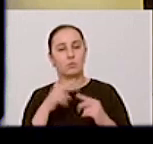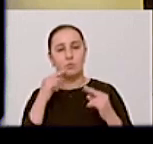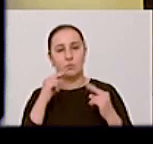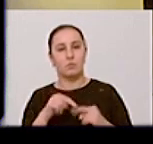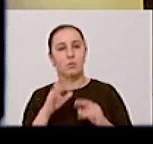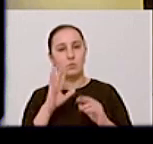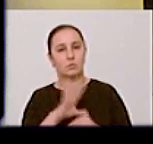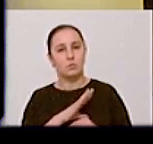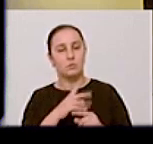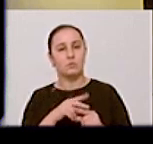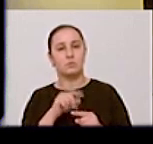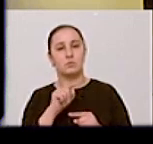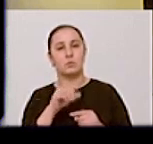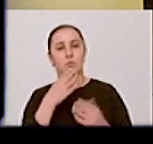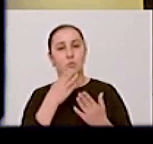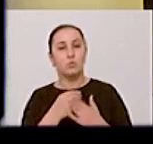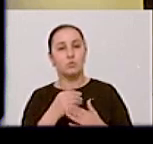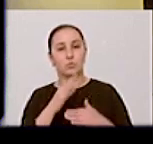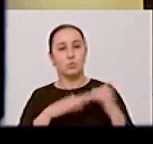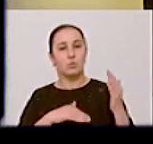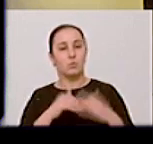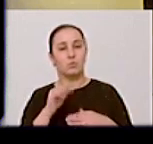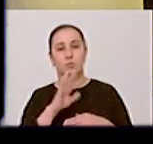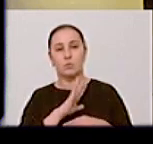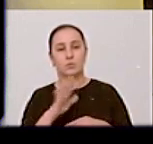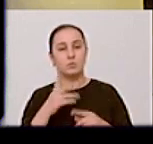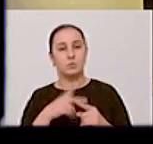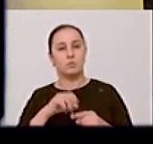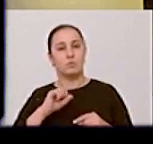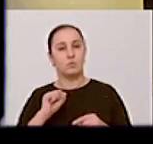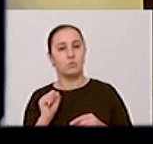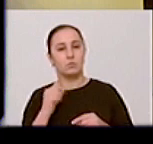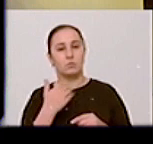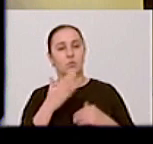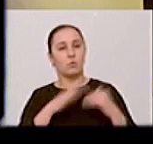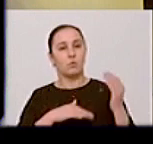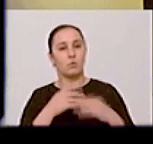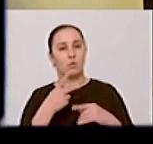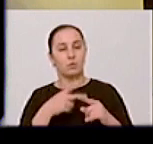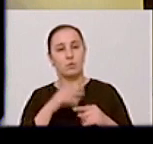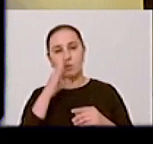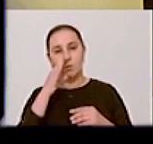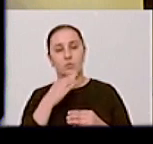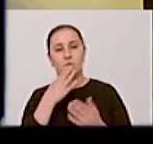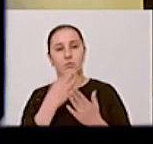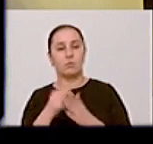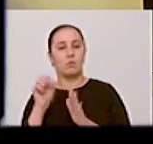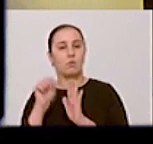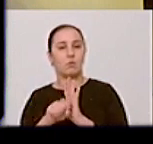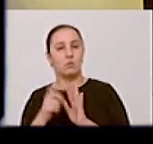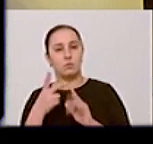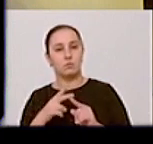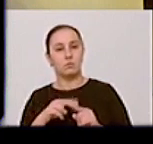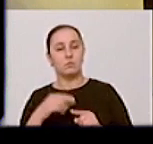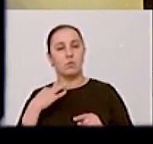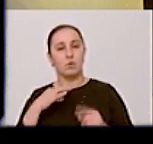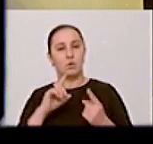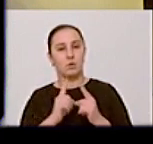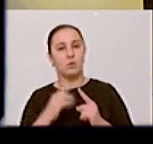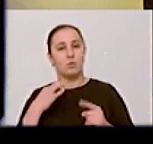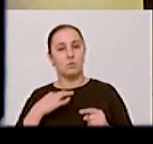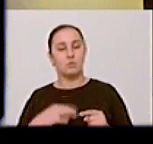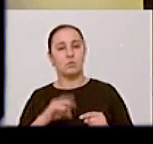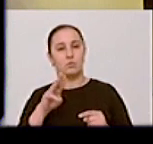guvohi bo'lganingizdek, o'z qo'li bilan bo'lmasa-da, do'stining qo'li orqali otasining qotiliga aylangan